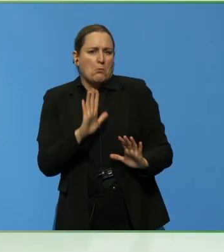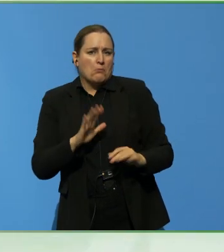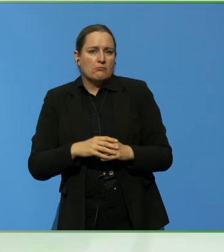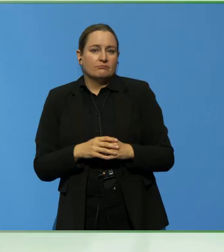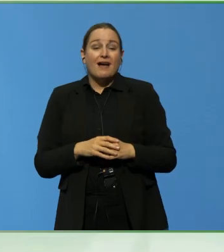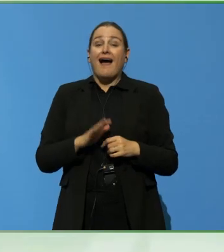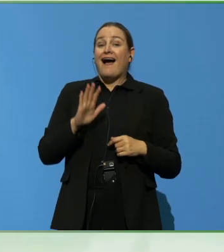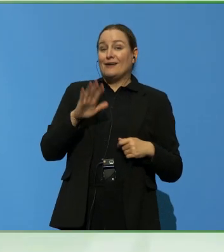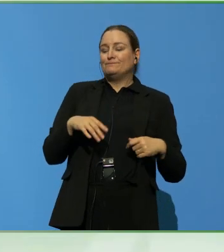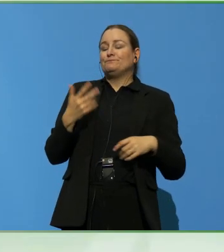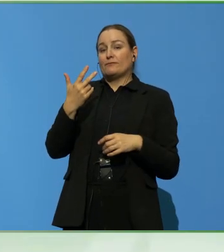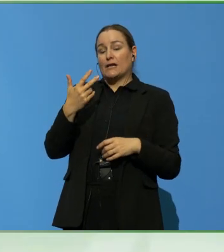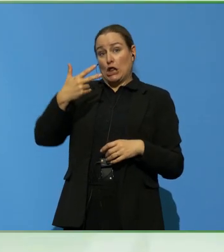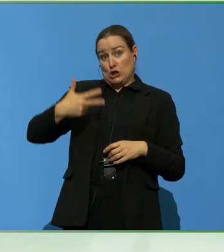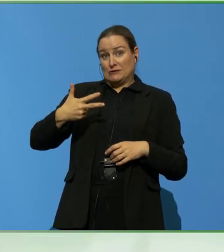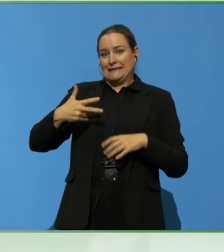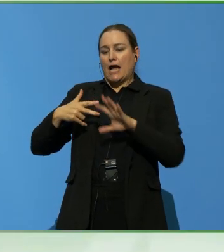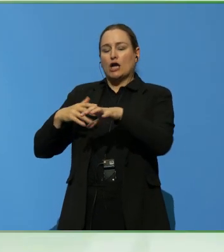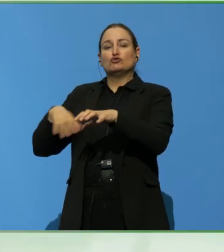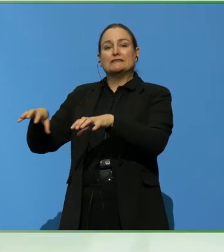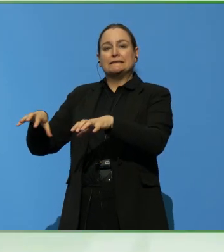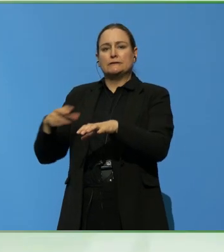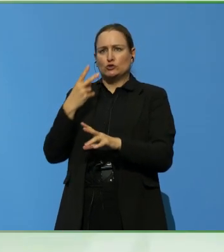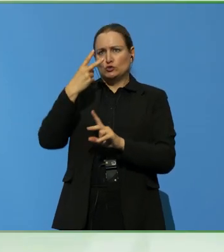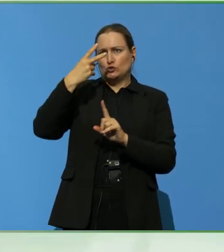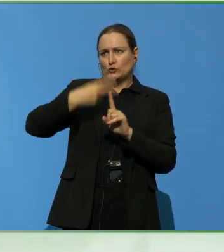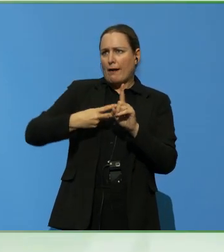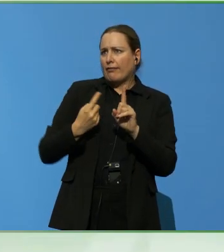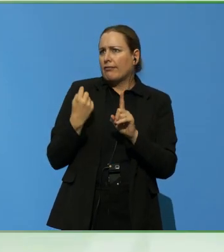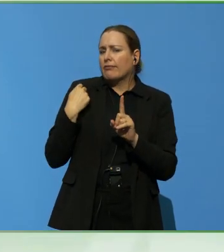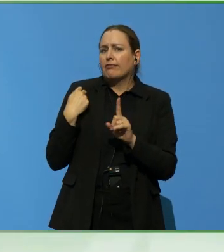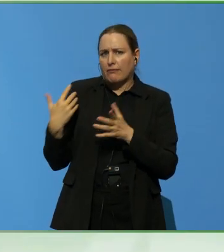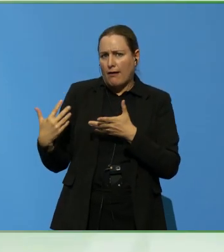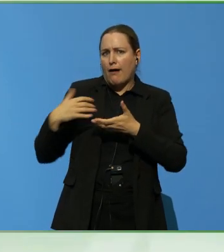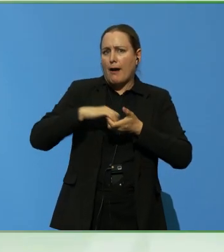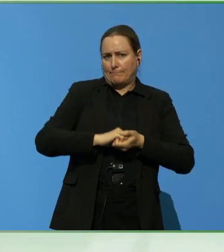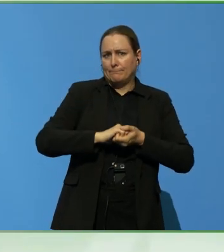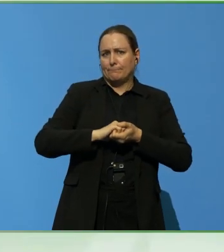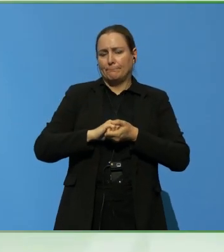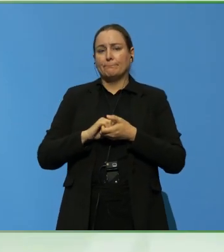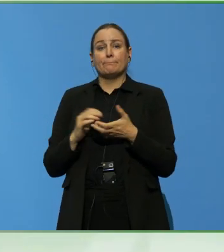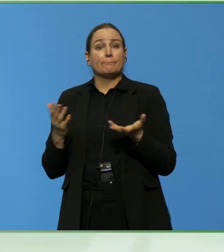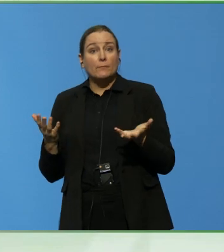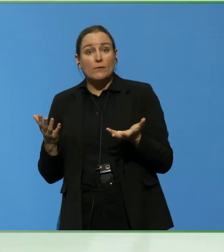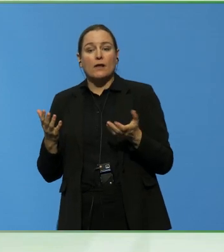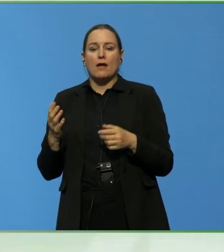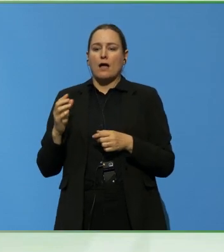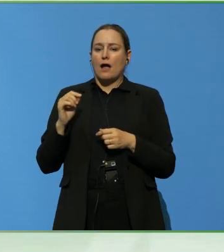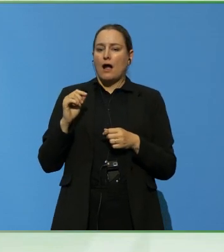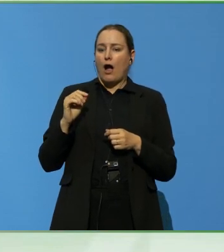newest 3 countries that joined about 2 months ago and are in localization process, and that is Cote d'Ivoire,